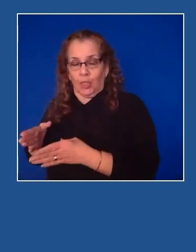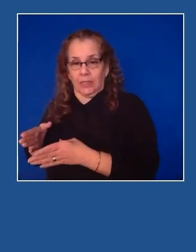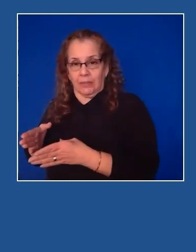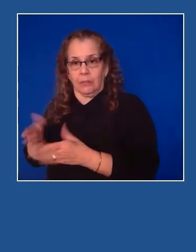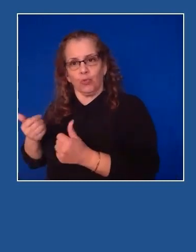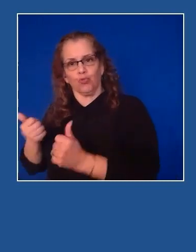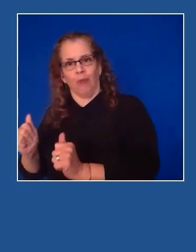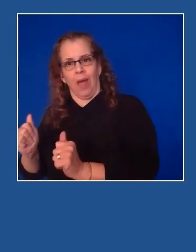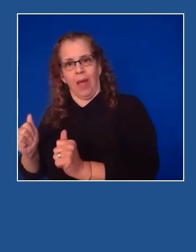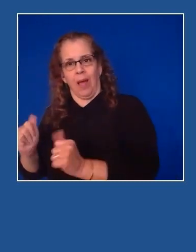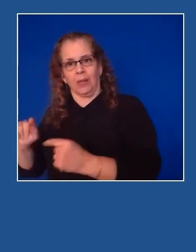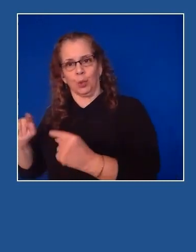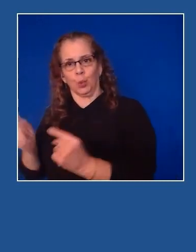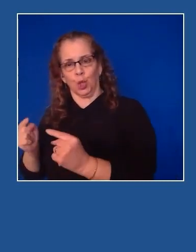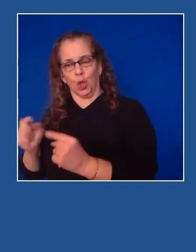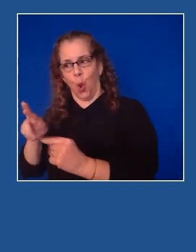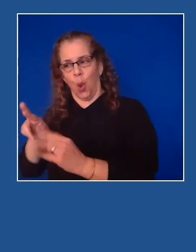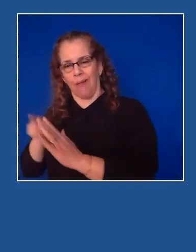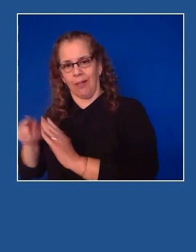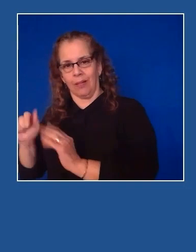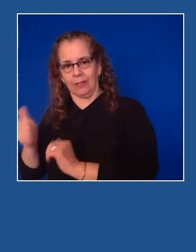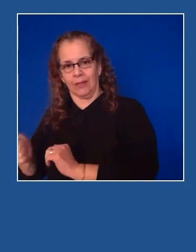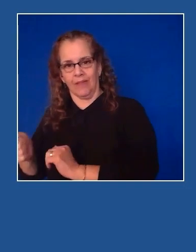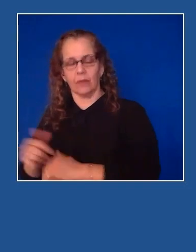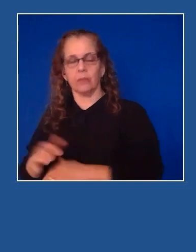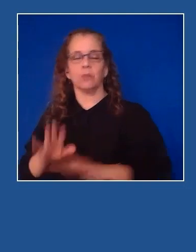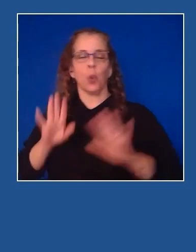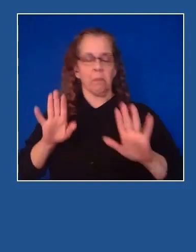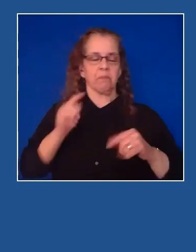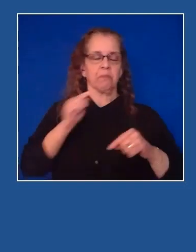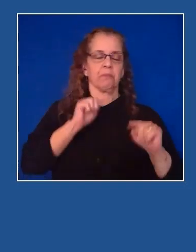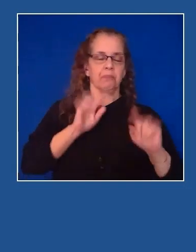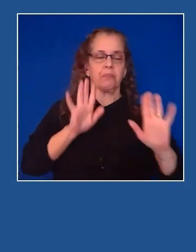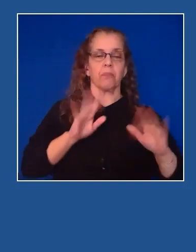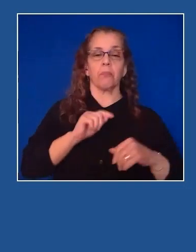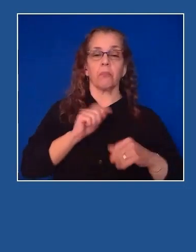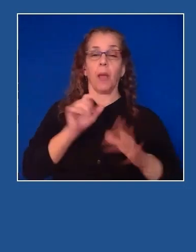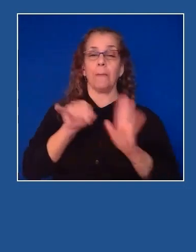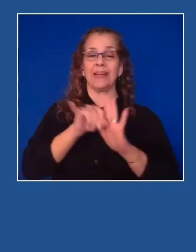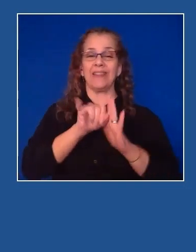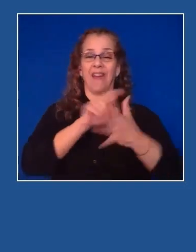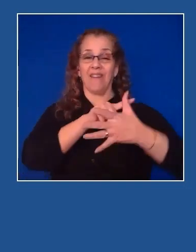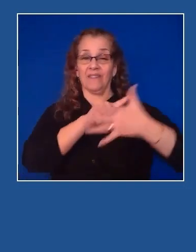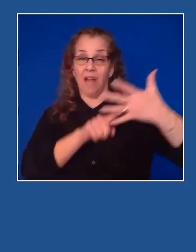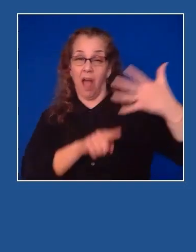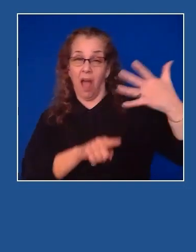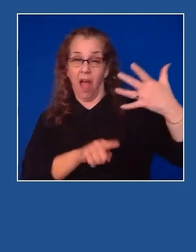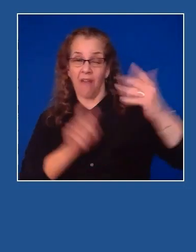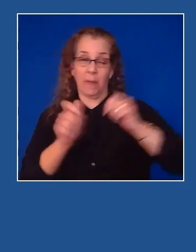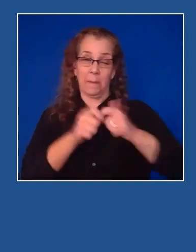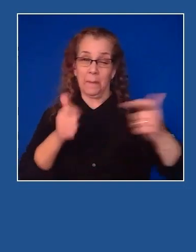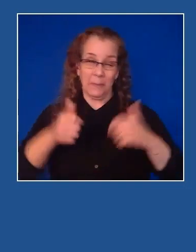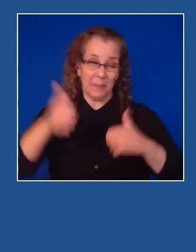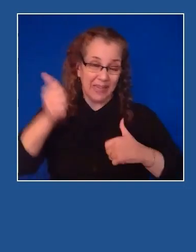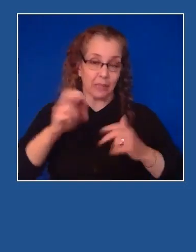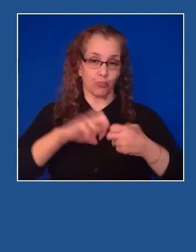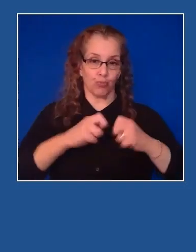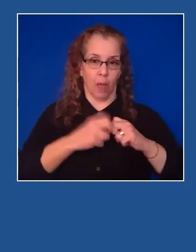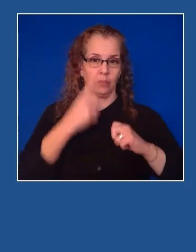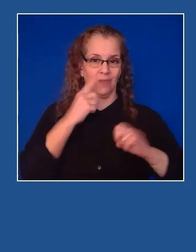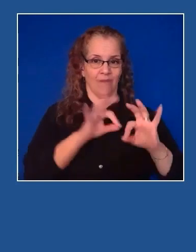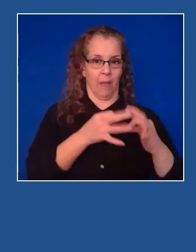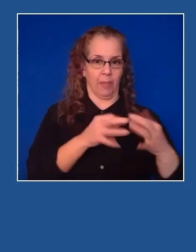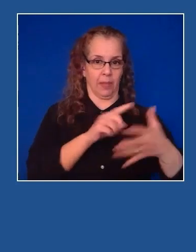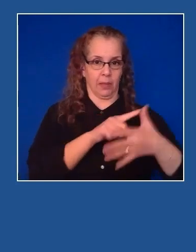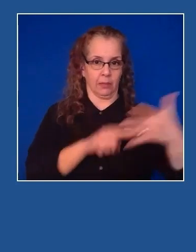right, so what I want to do, the big picture here, is I'm going to identify 5 of the biggest problems that family members have, but I don't want to stop